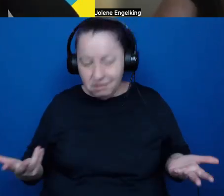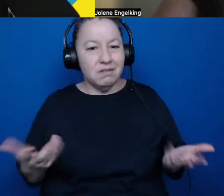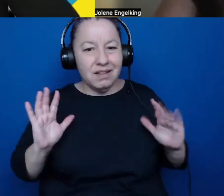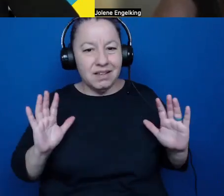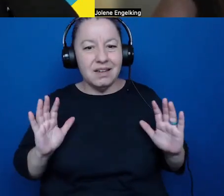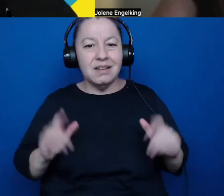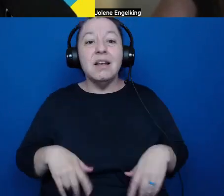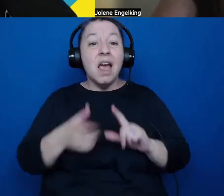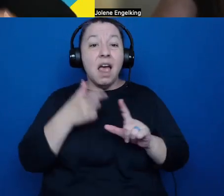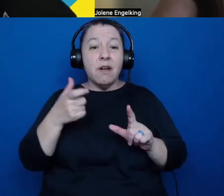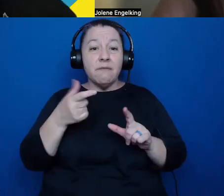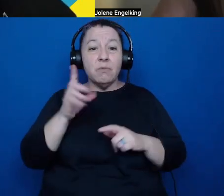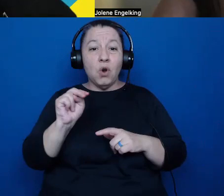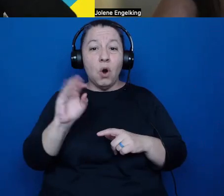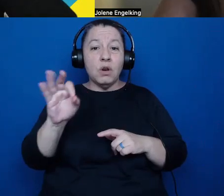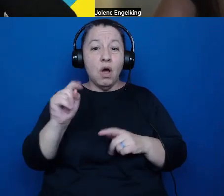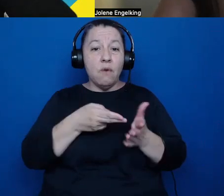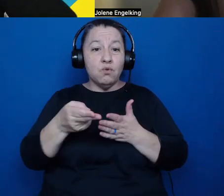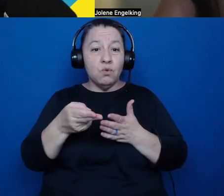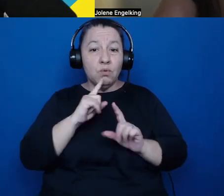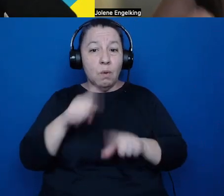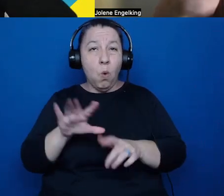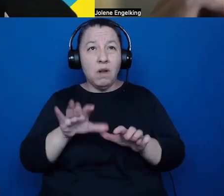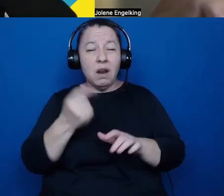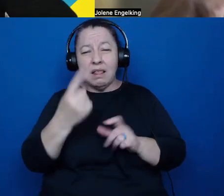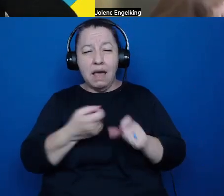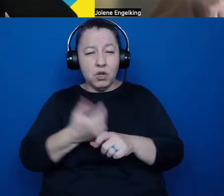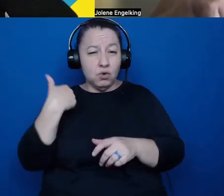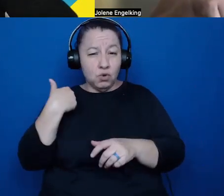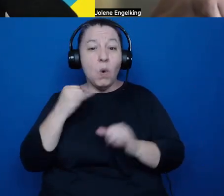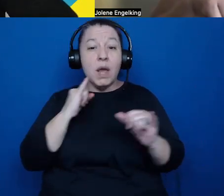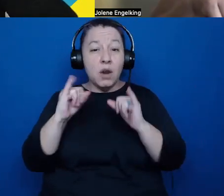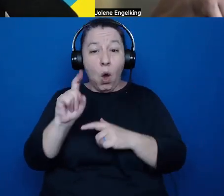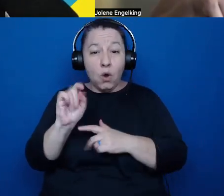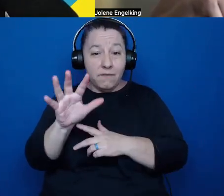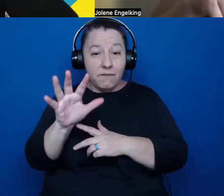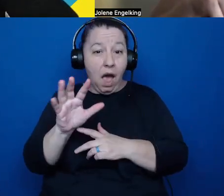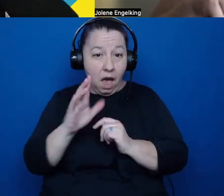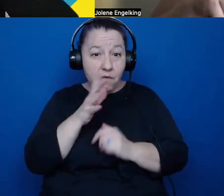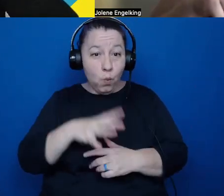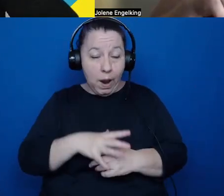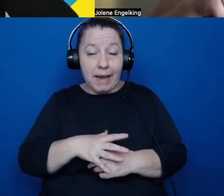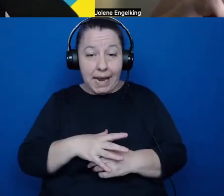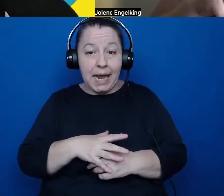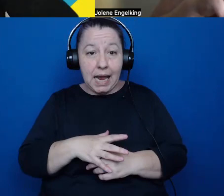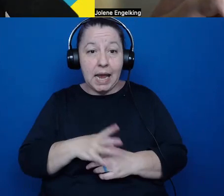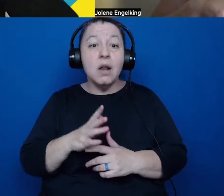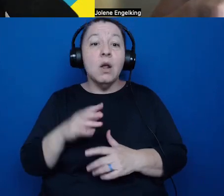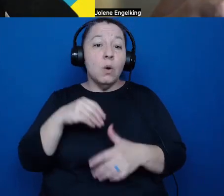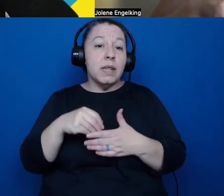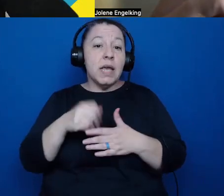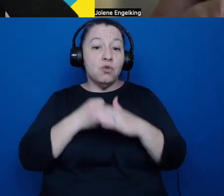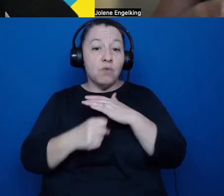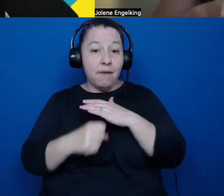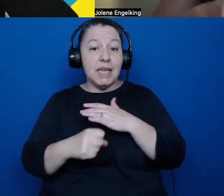Garden of Truth report, which was done about 11 years ago, interviewing 105 women in trafficking, in sex